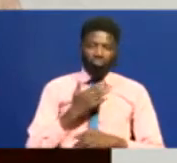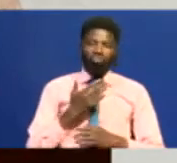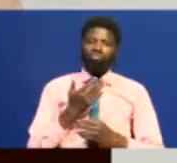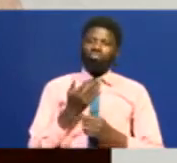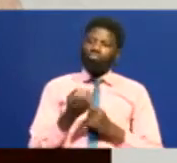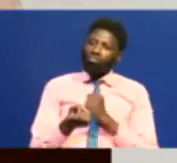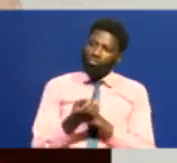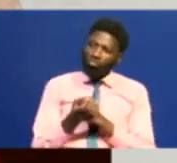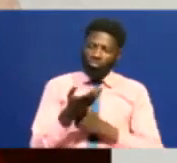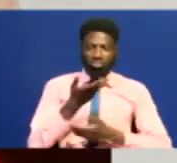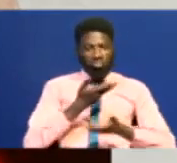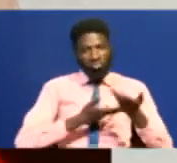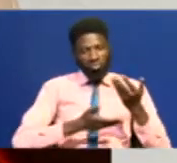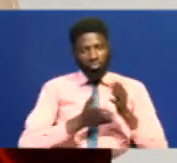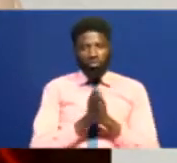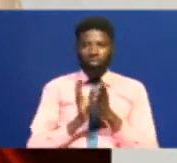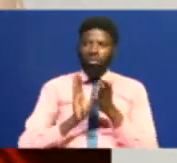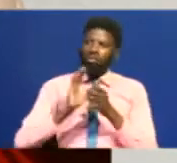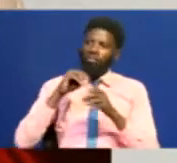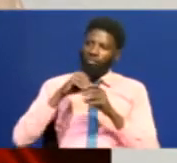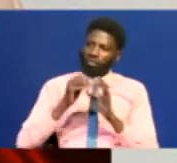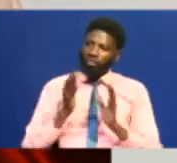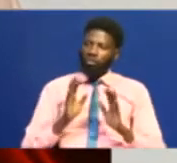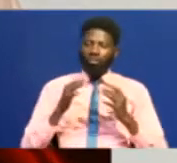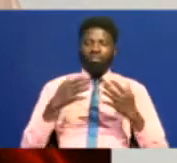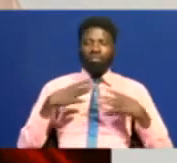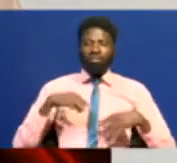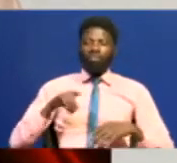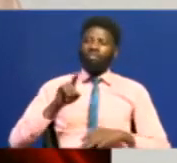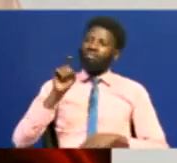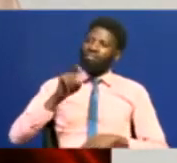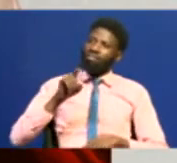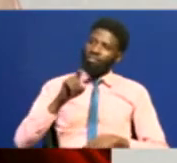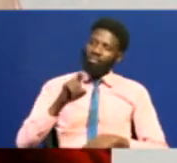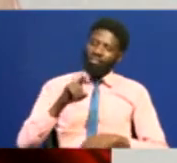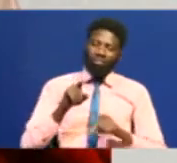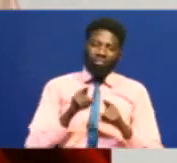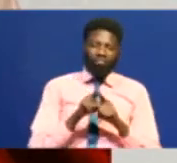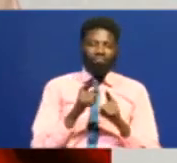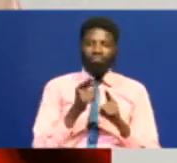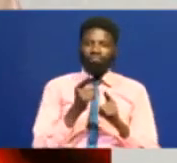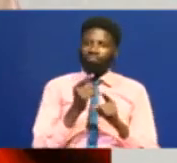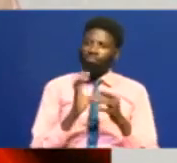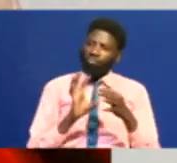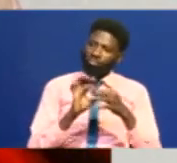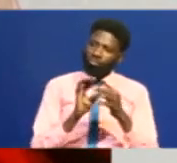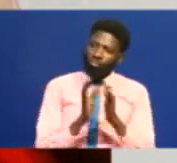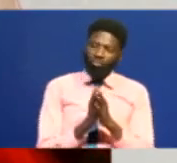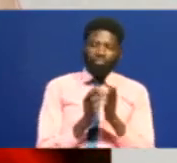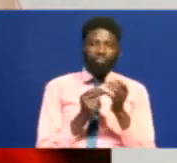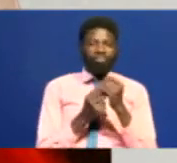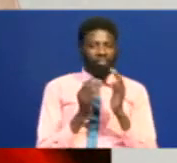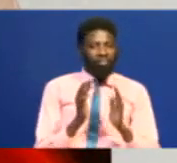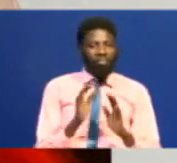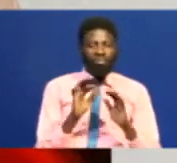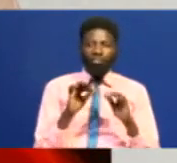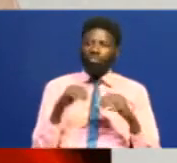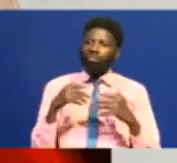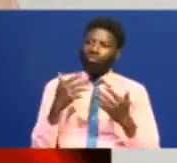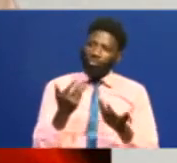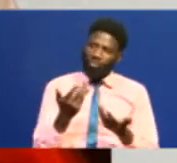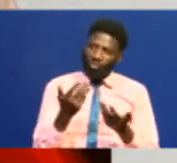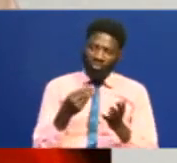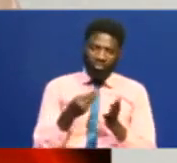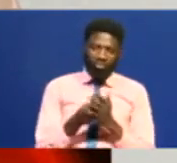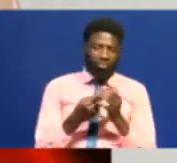networking with them with investors or people that they need to be engaging with. Could be partners, could mm-hmm. be,